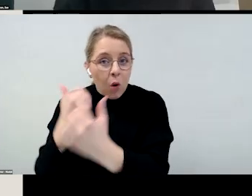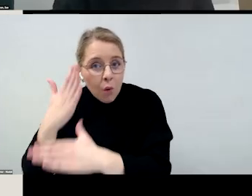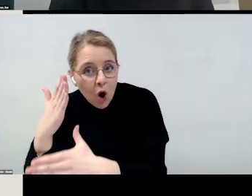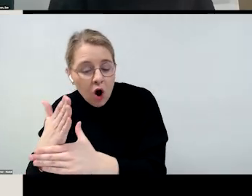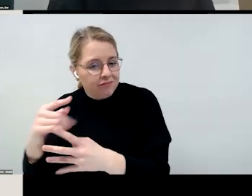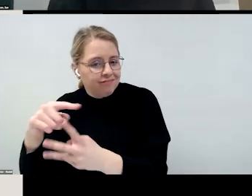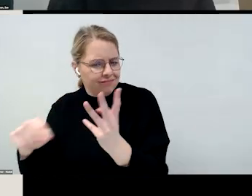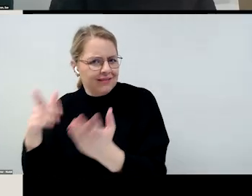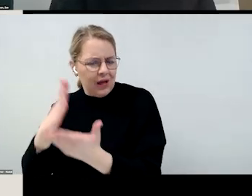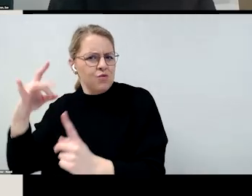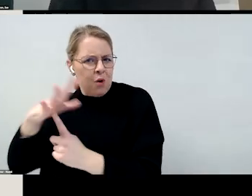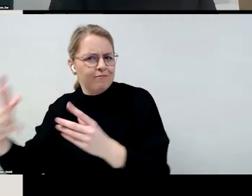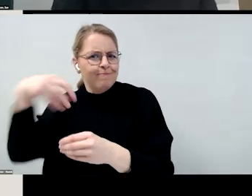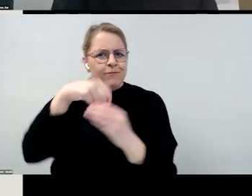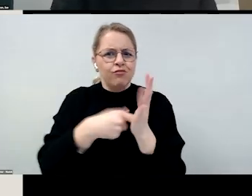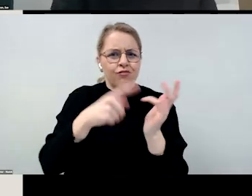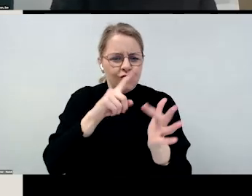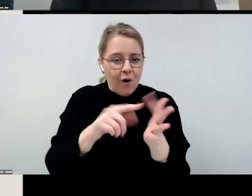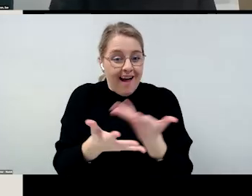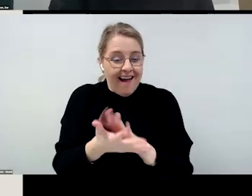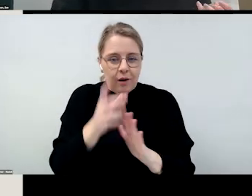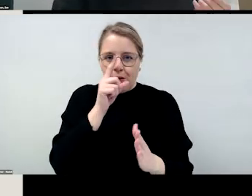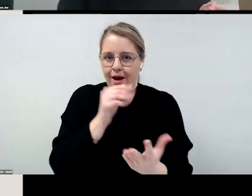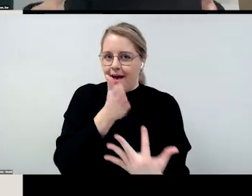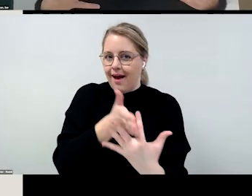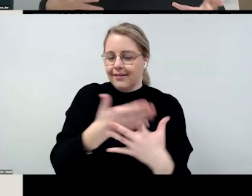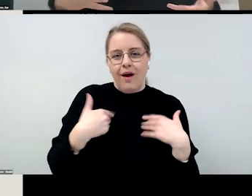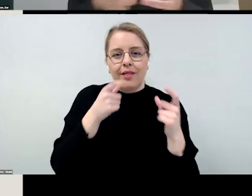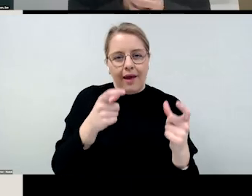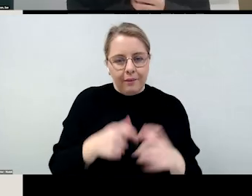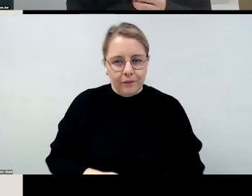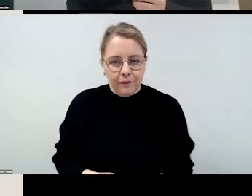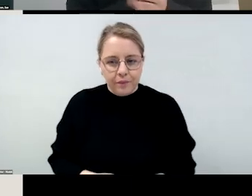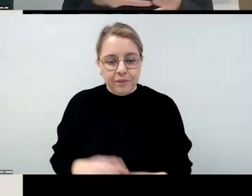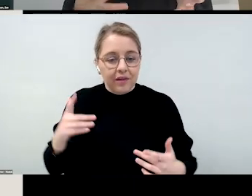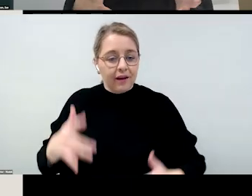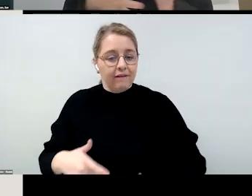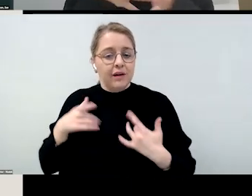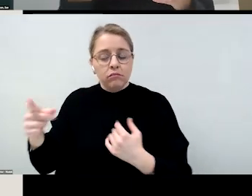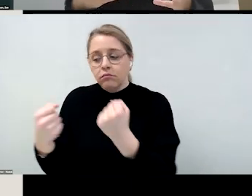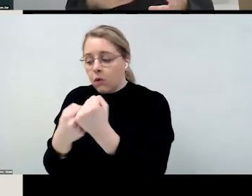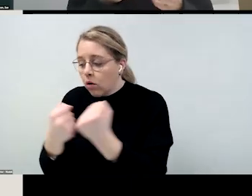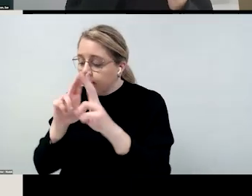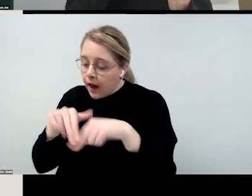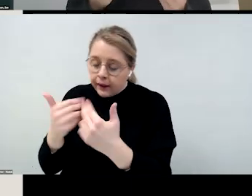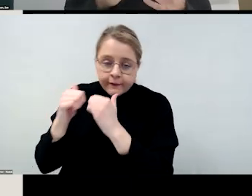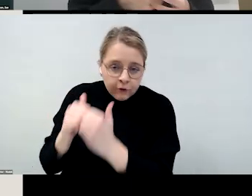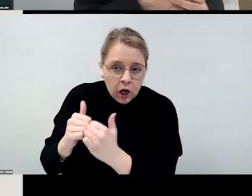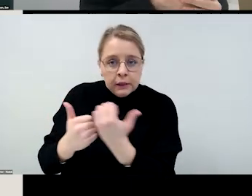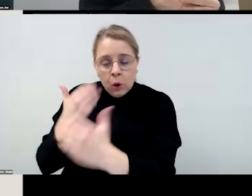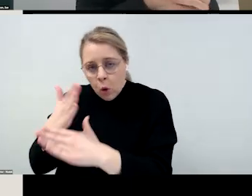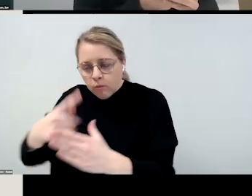having a really important role in how people access healthcare. So they thought that they found that supporters can